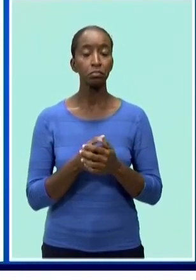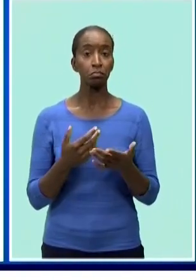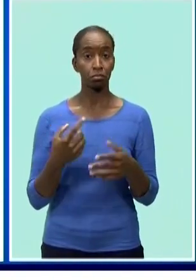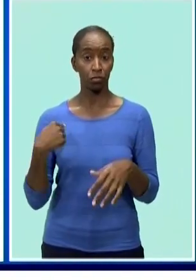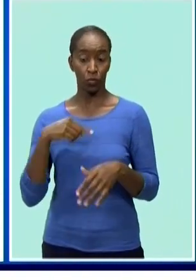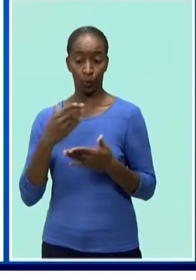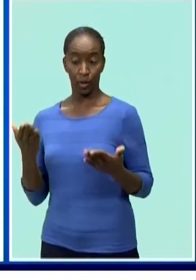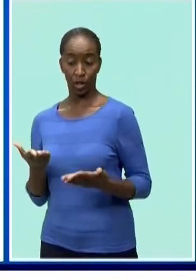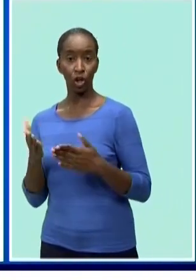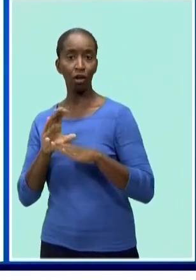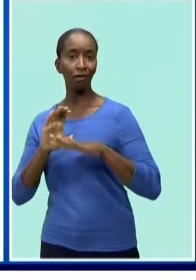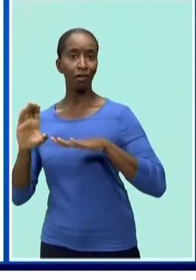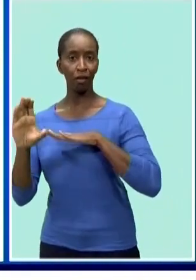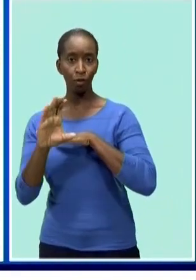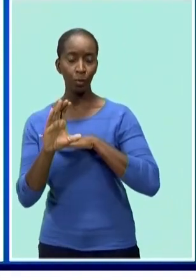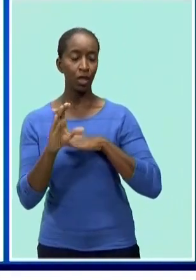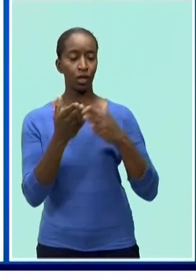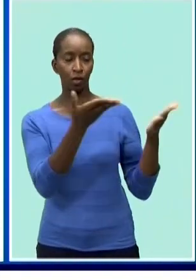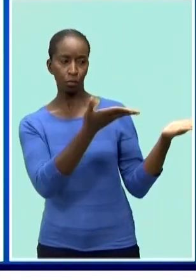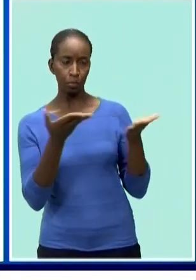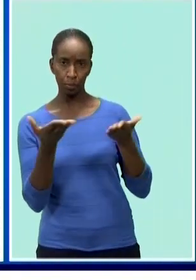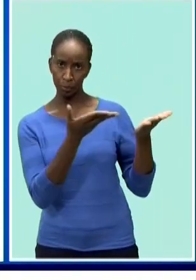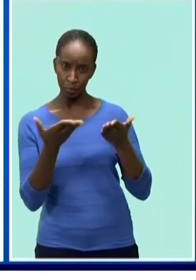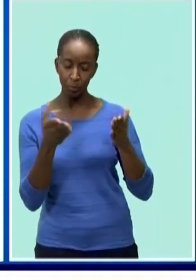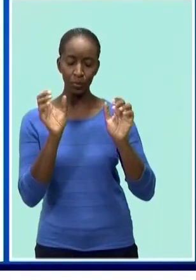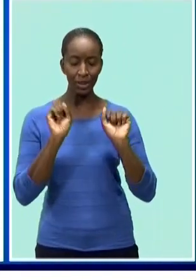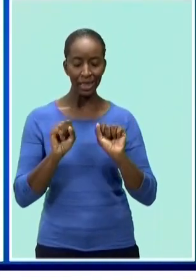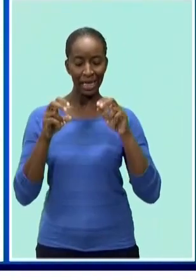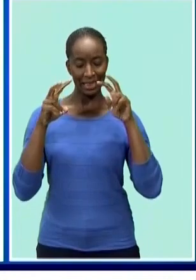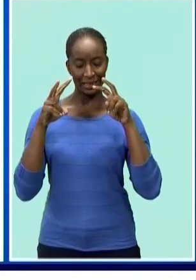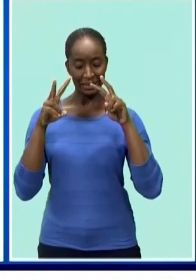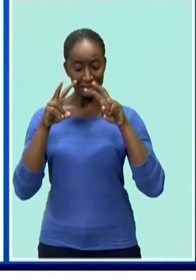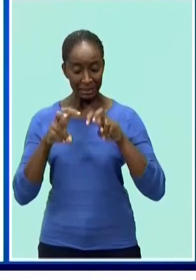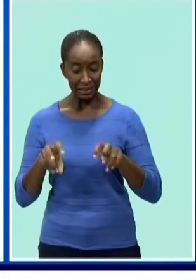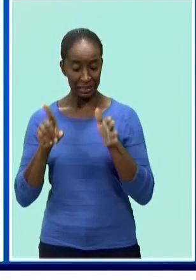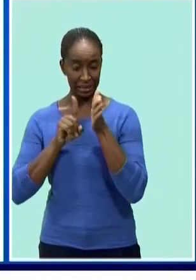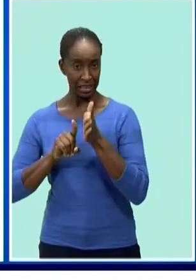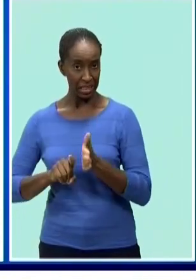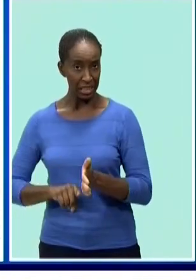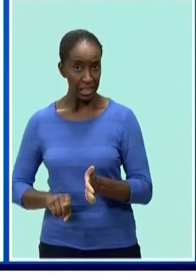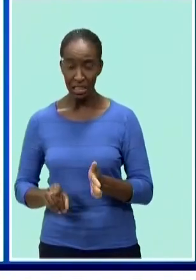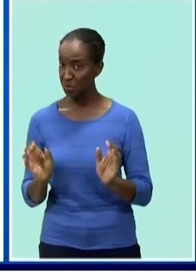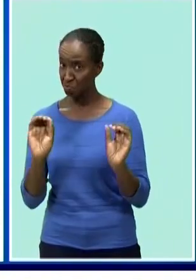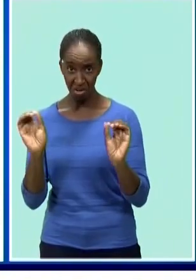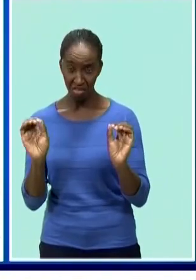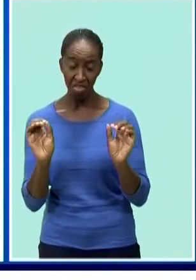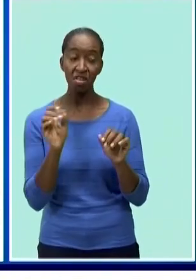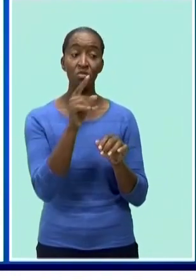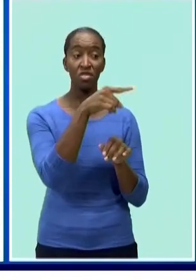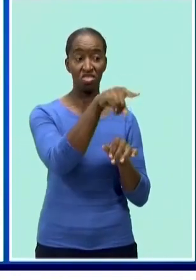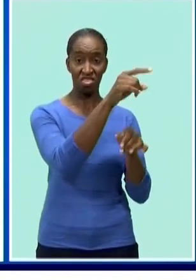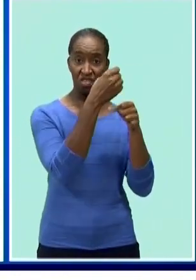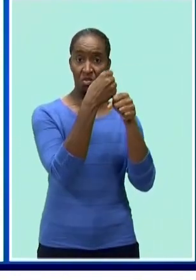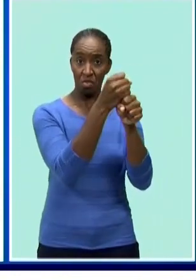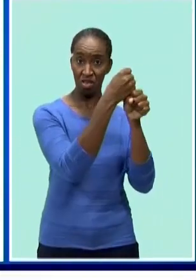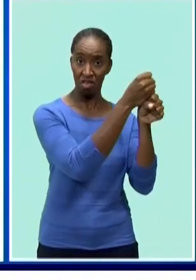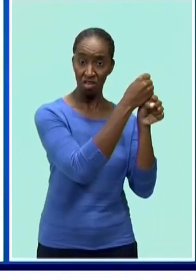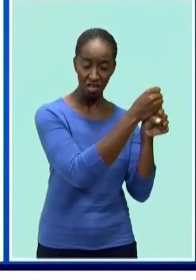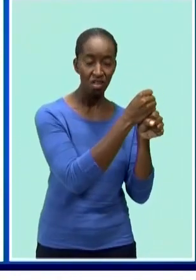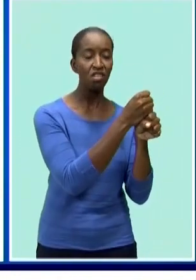here originally, they're now adding chemicals and shipping it to our region. These chemicals are a serious issue because they